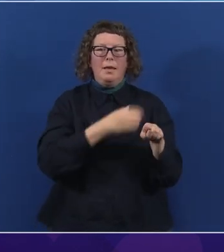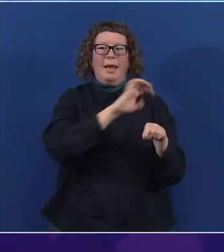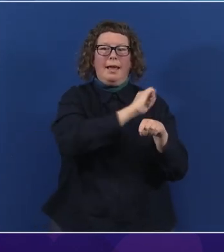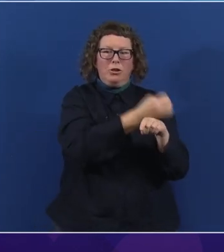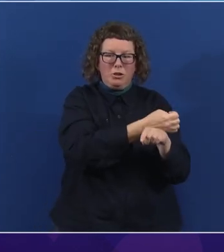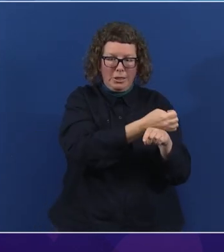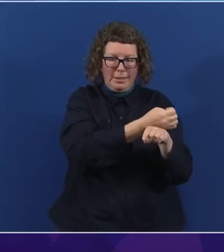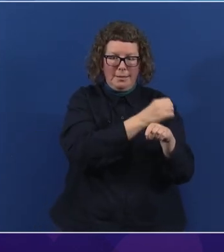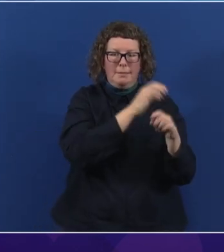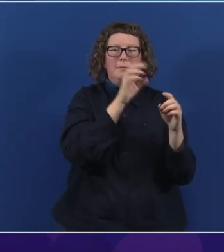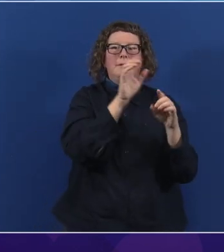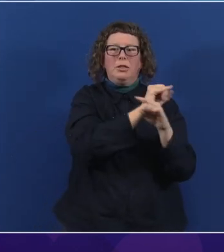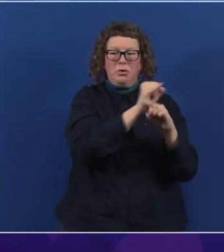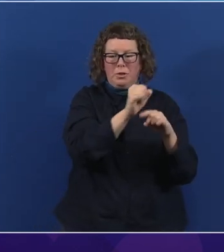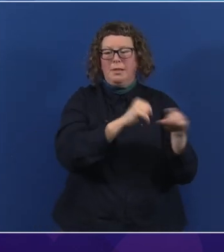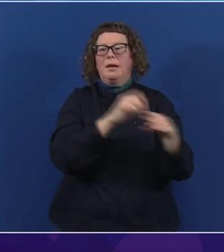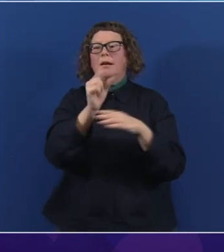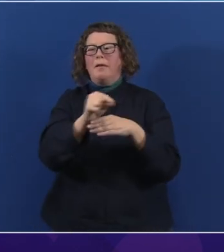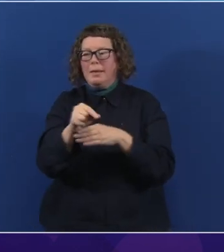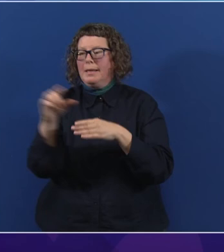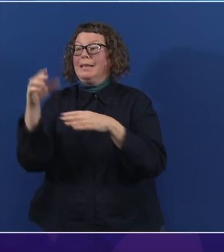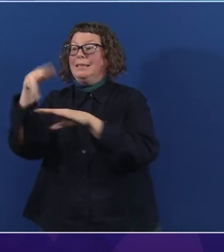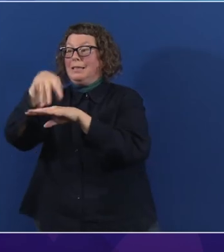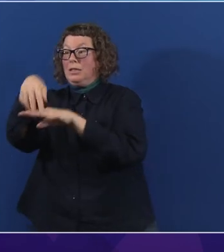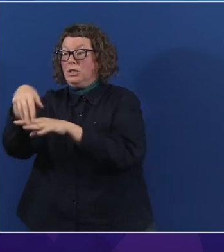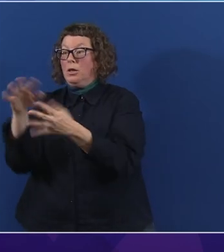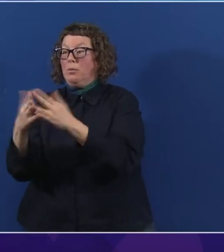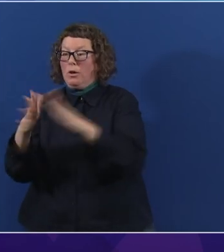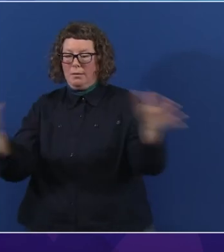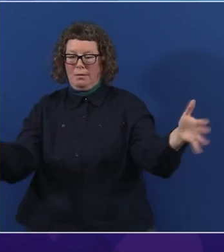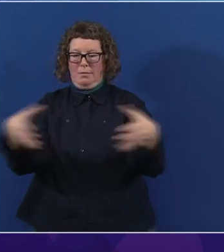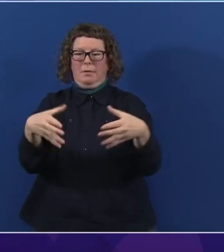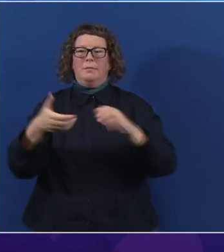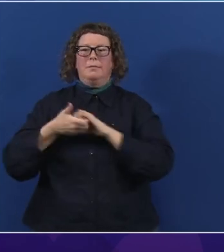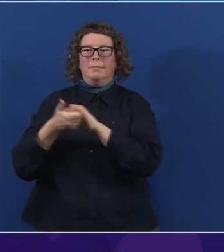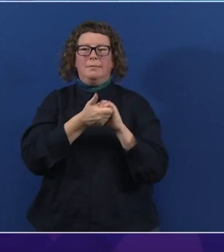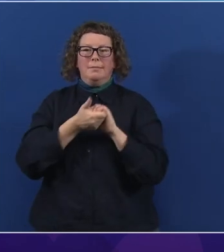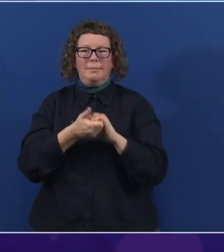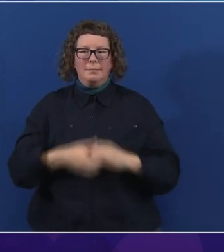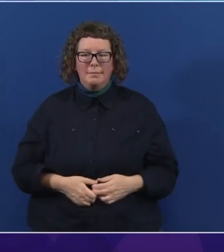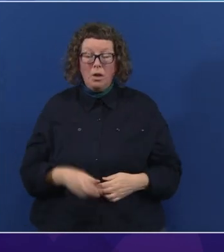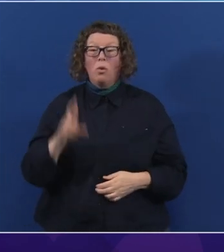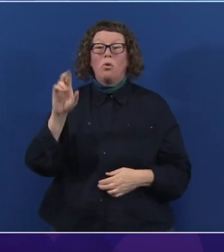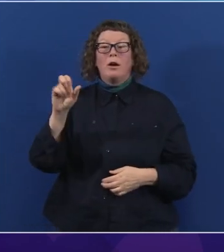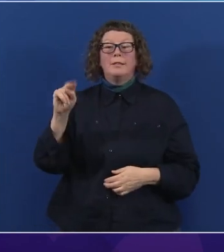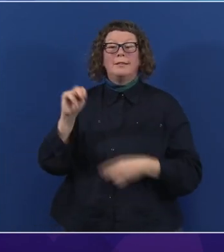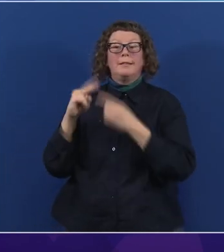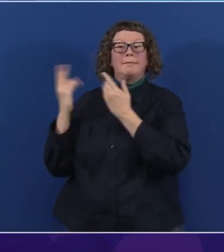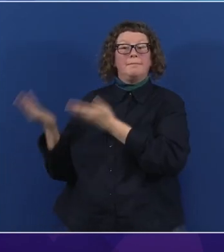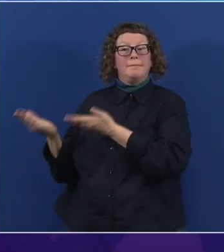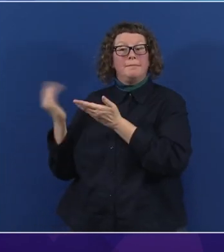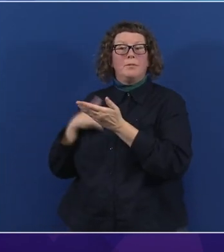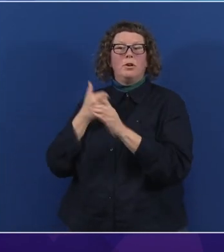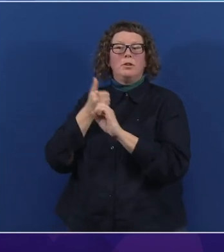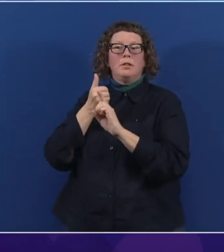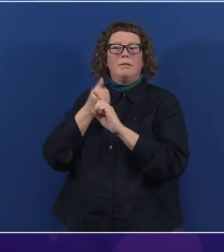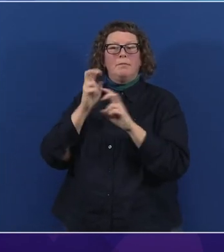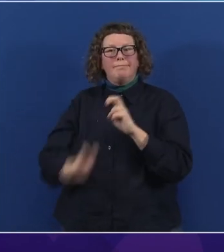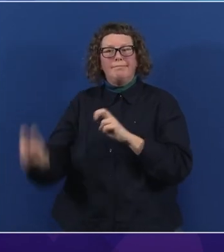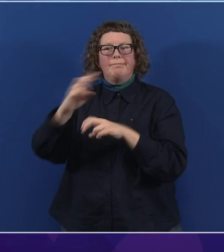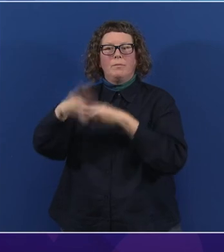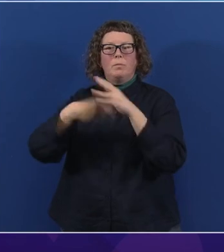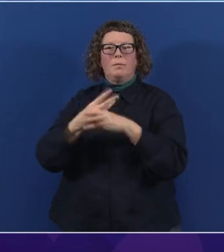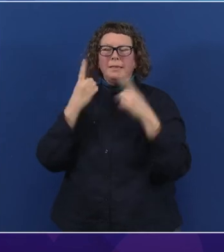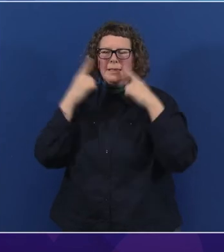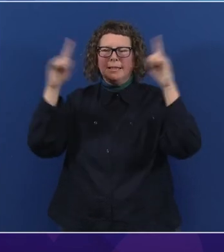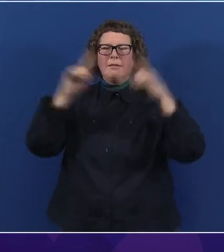the energy industry, government, and Indigenous communities. There's Rosalind Ediger, who has traveled the world as